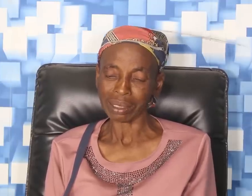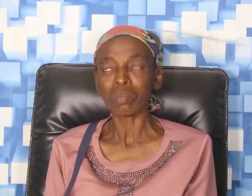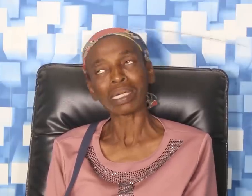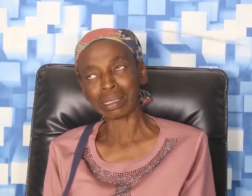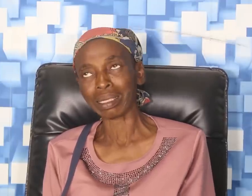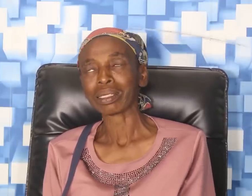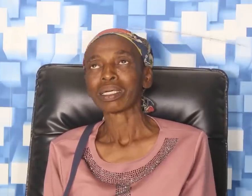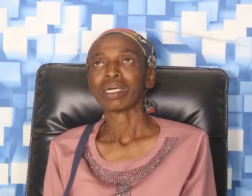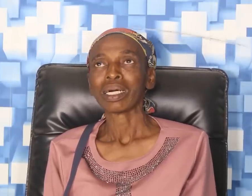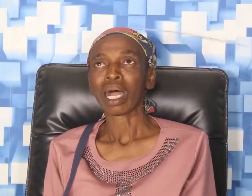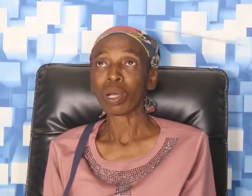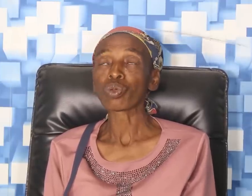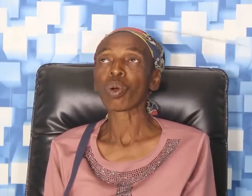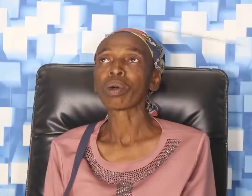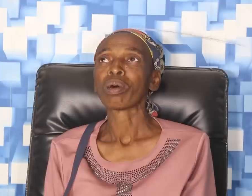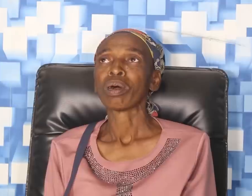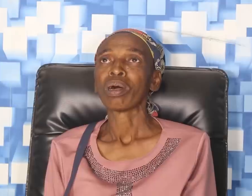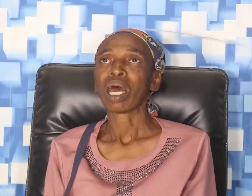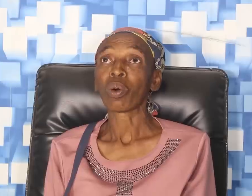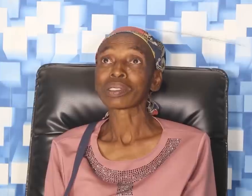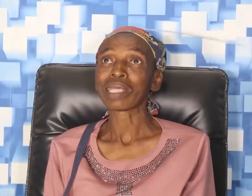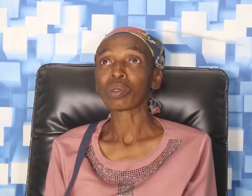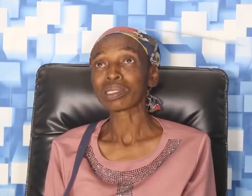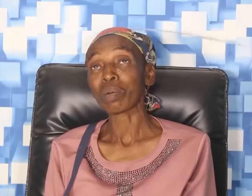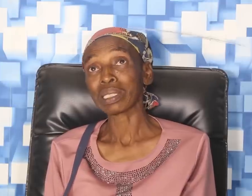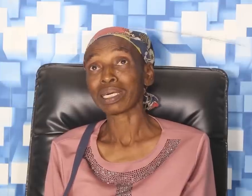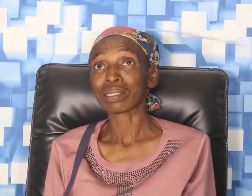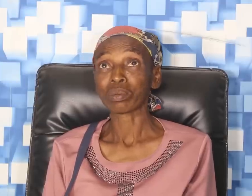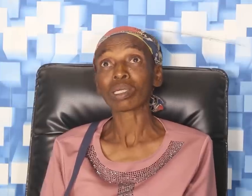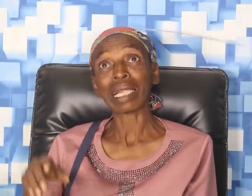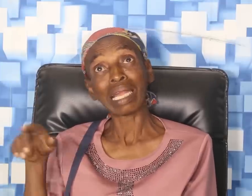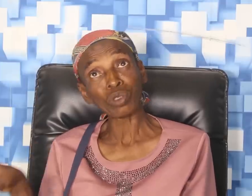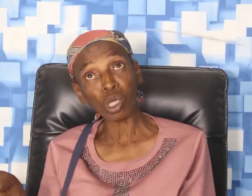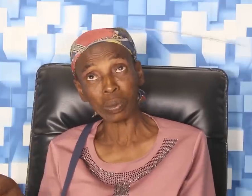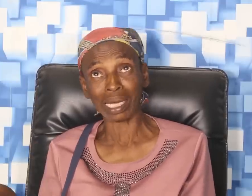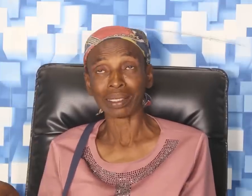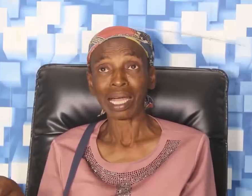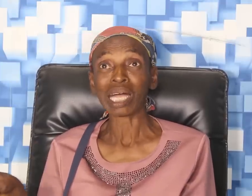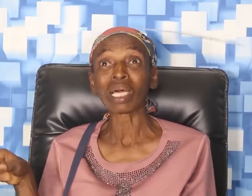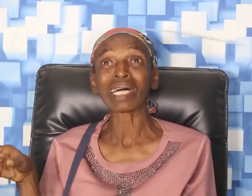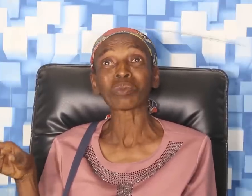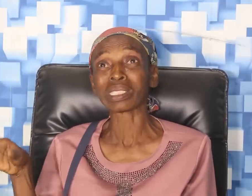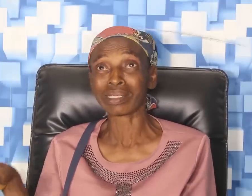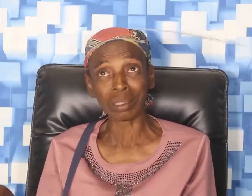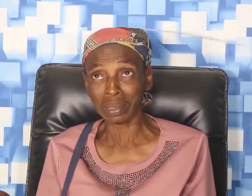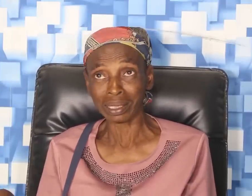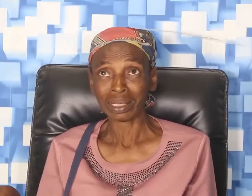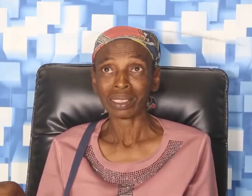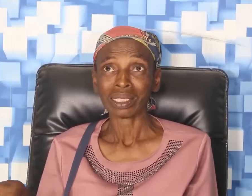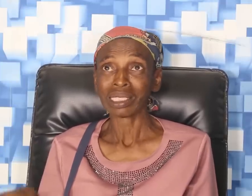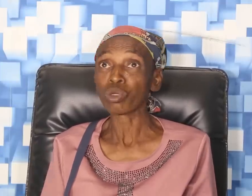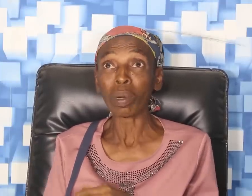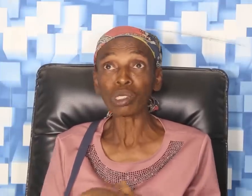Nasrawa match here. I went home, I was just happy that, because I left hospital, I actually asked them to discharge